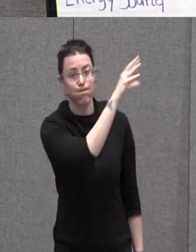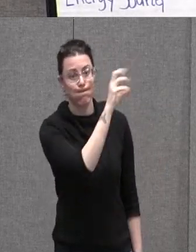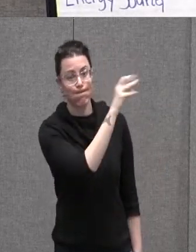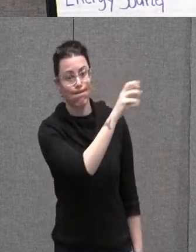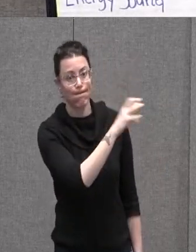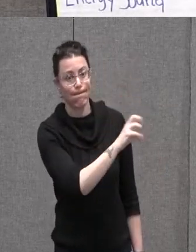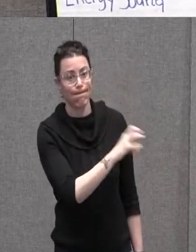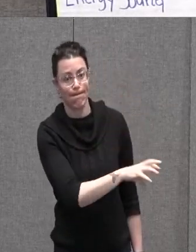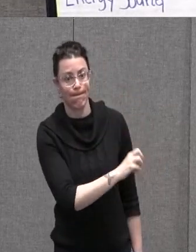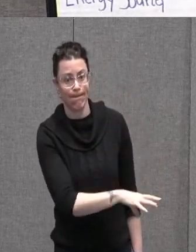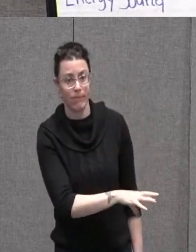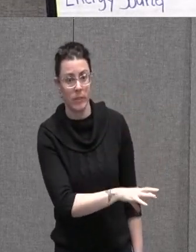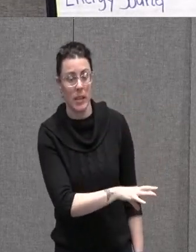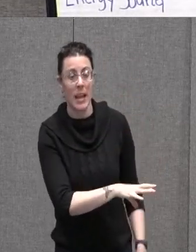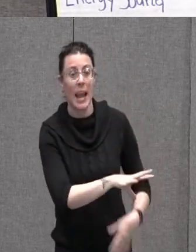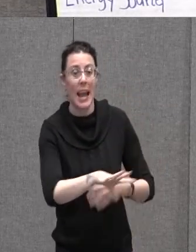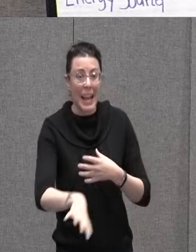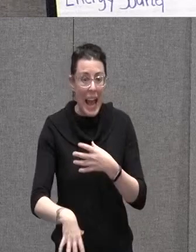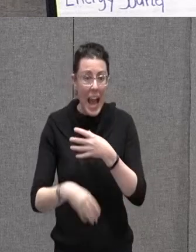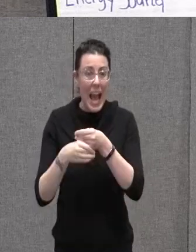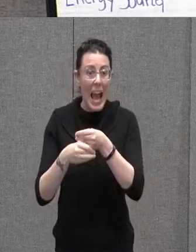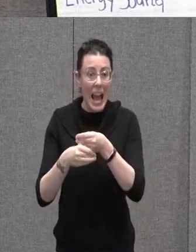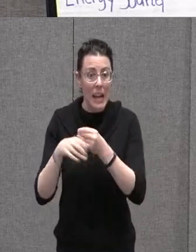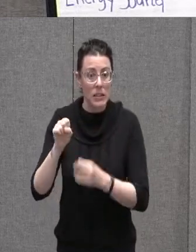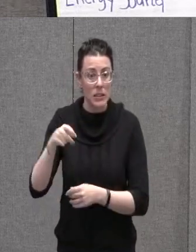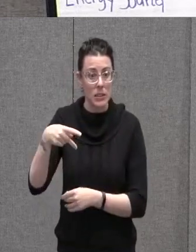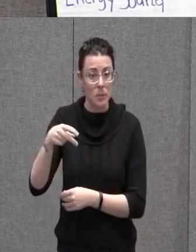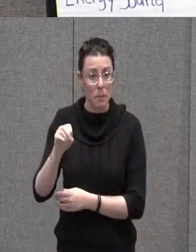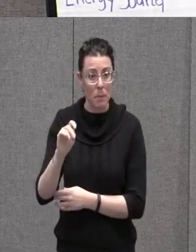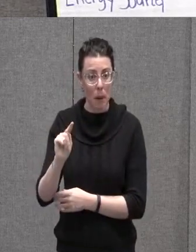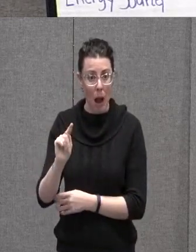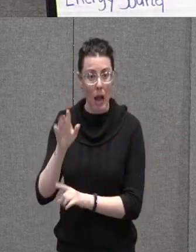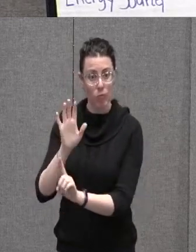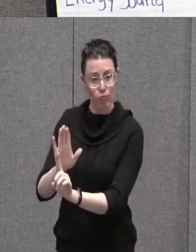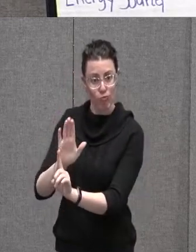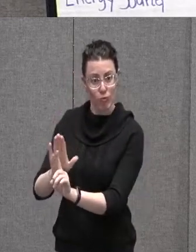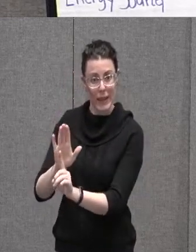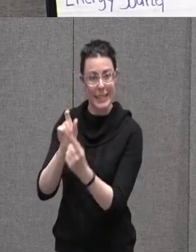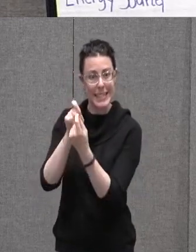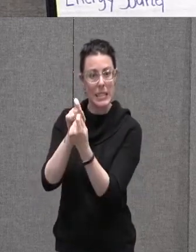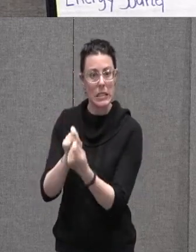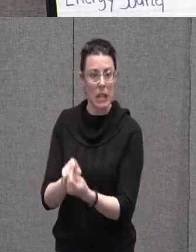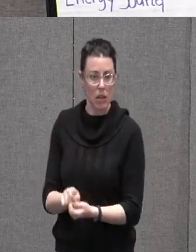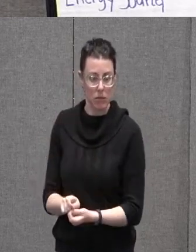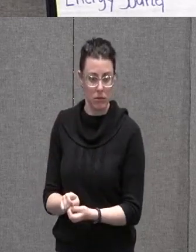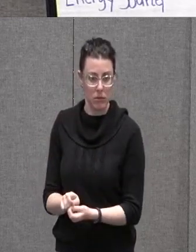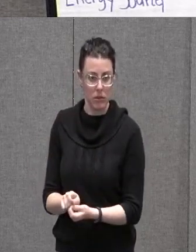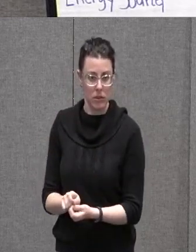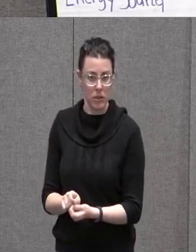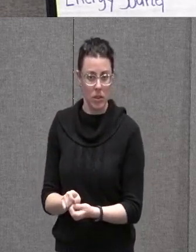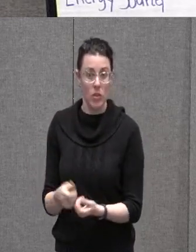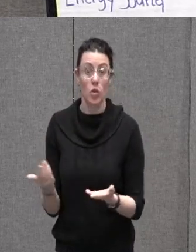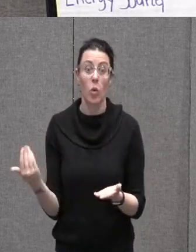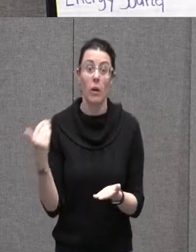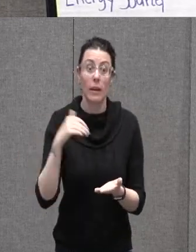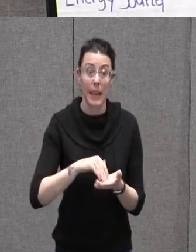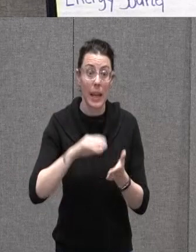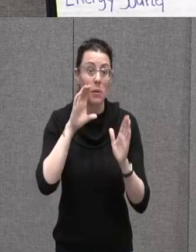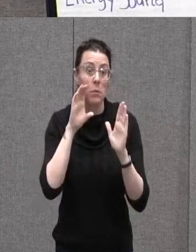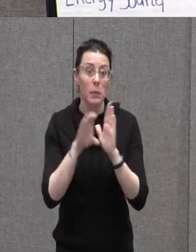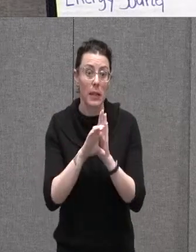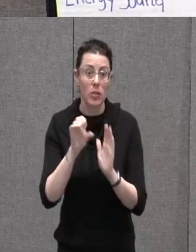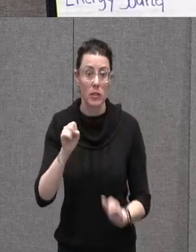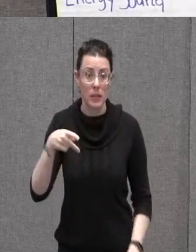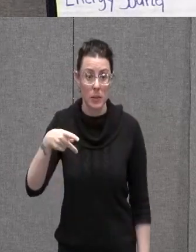put in the details of Spot. Okay. Okay, so if we refer back to our picture of Spot, let's look at